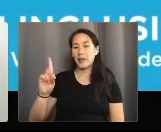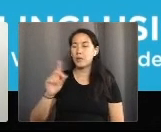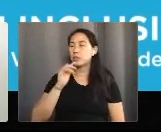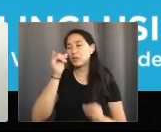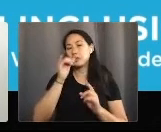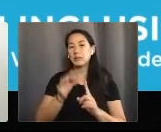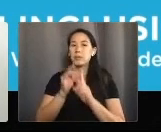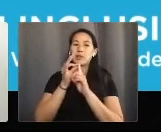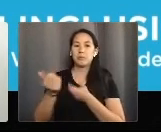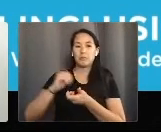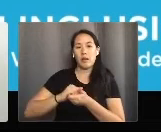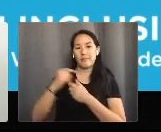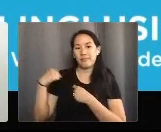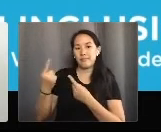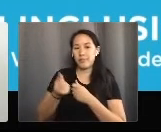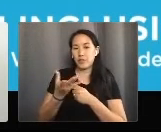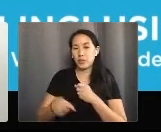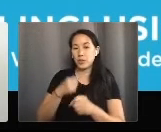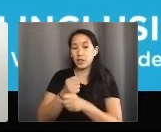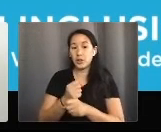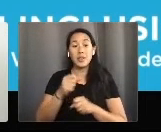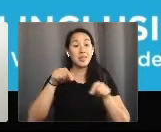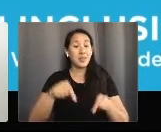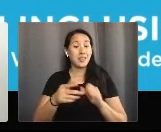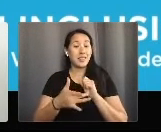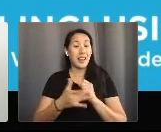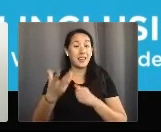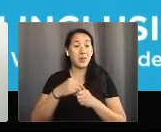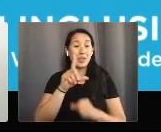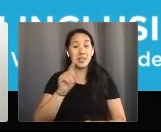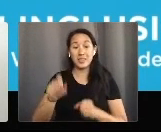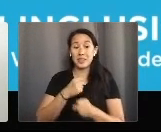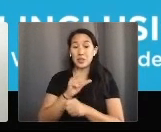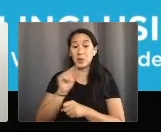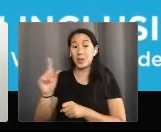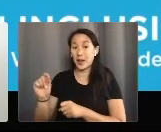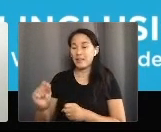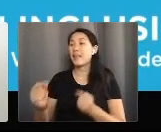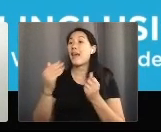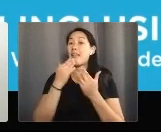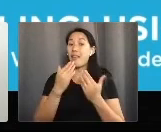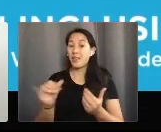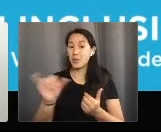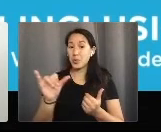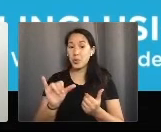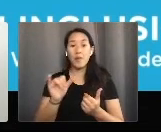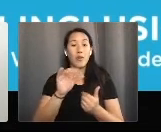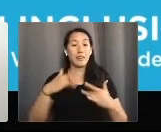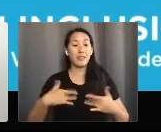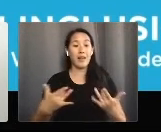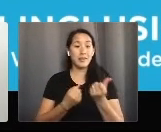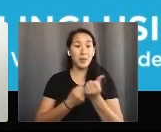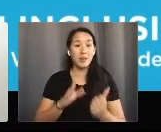last couple of years and at Tech Inclusion 2020. Thank you also to our event sponsors,